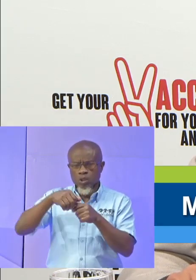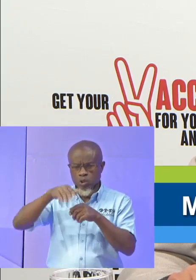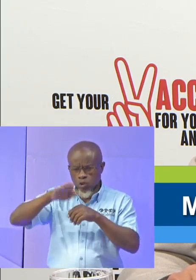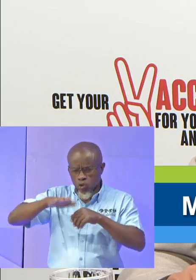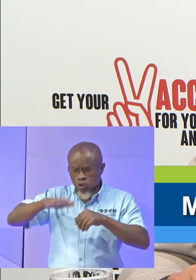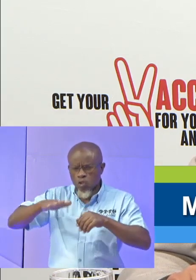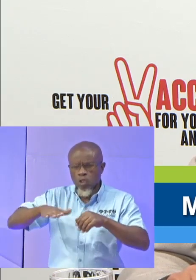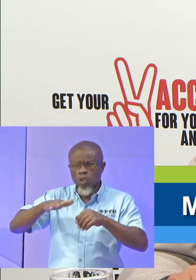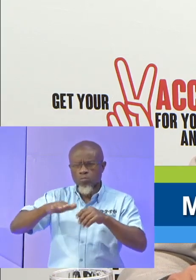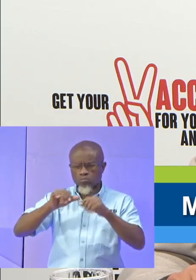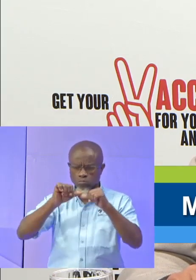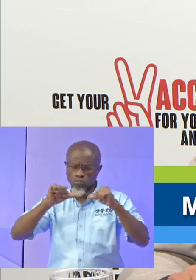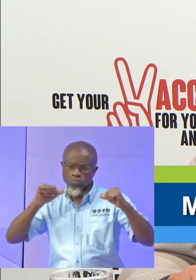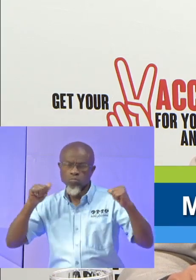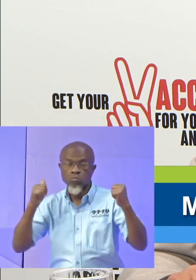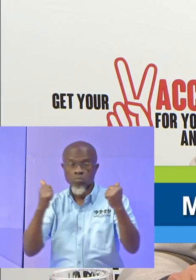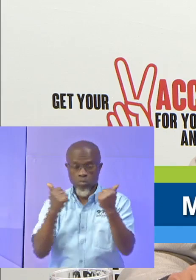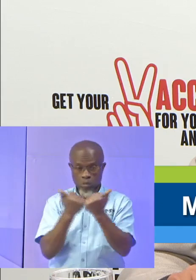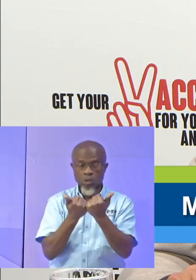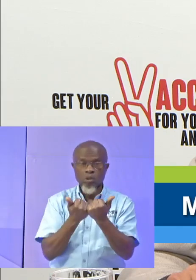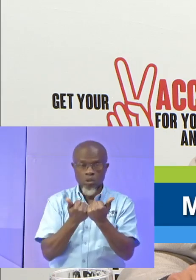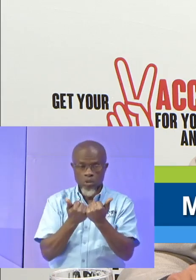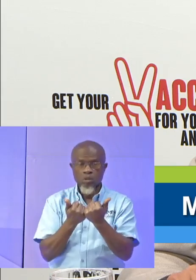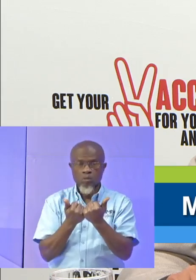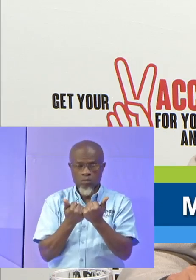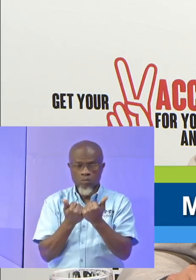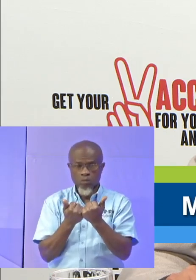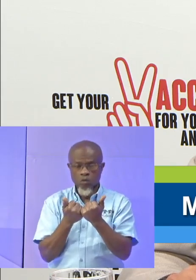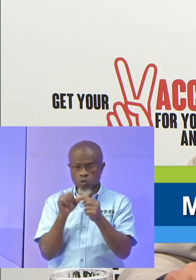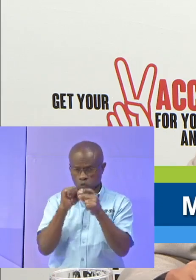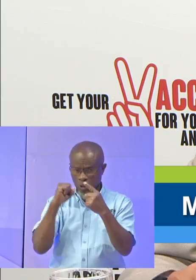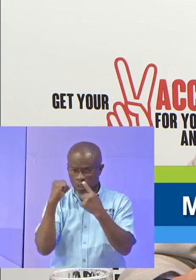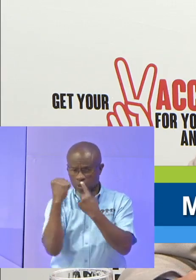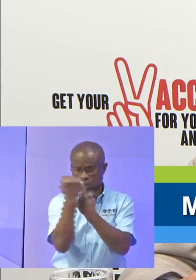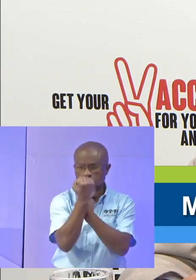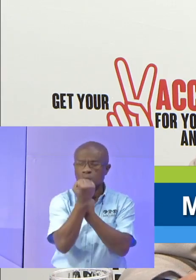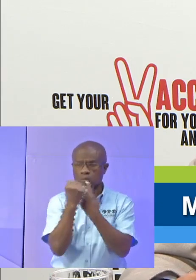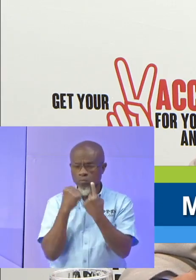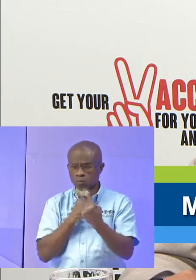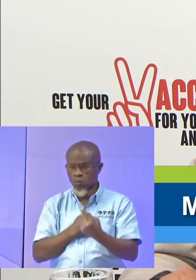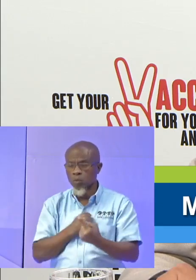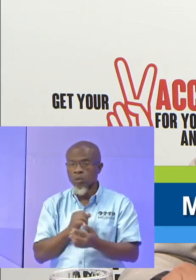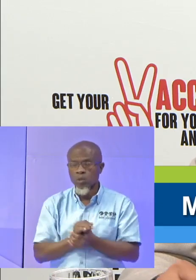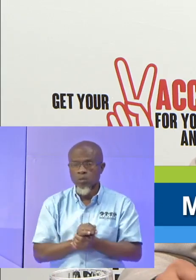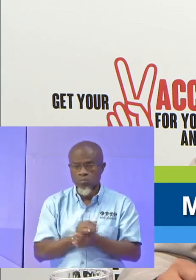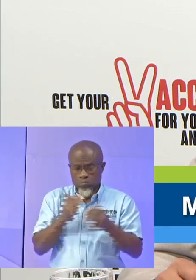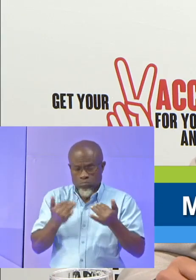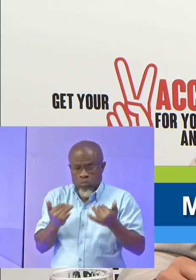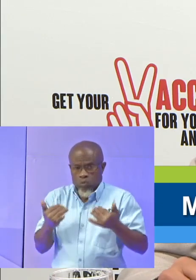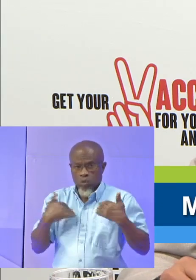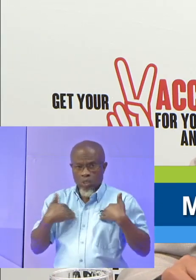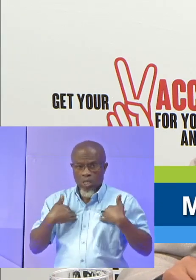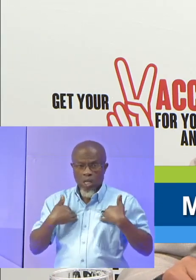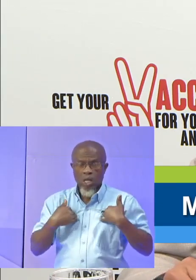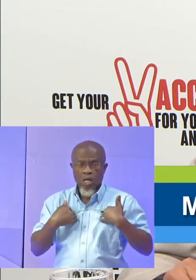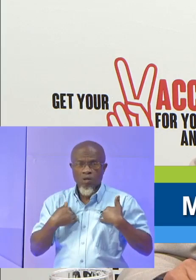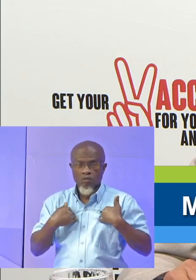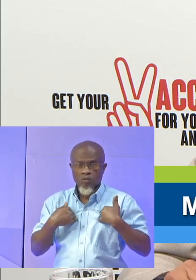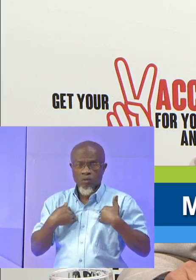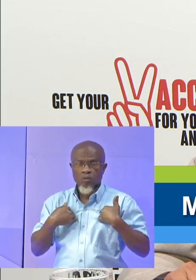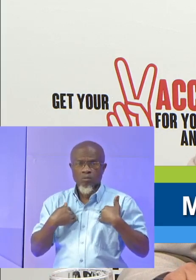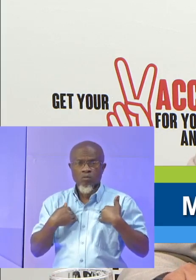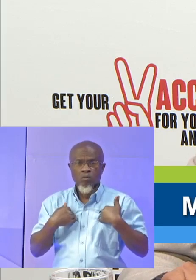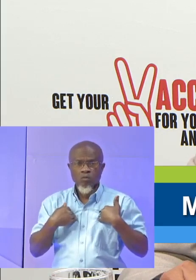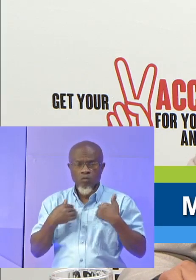and those talks will be ongoing. Now that we have this indication out of our technical